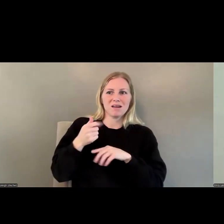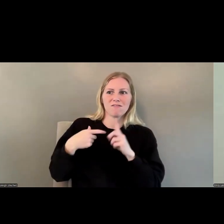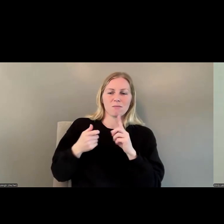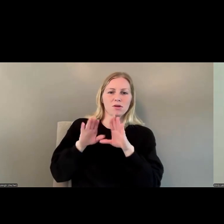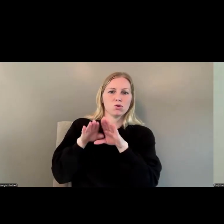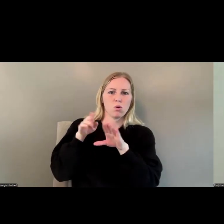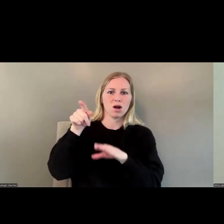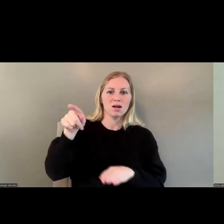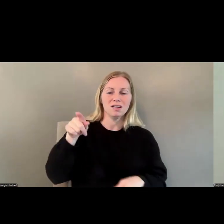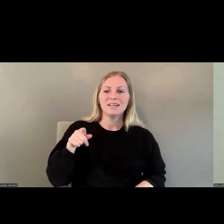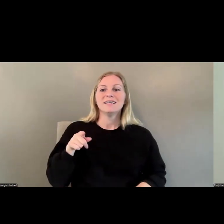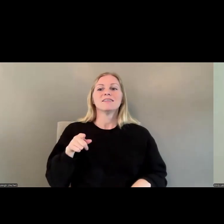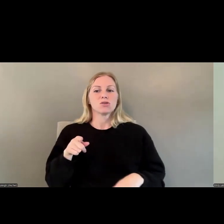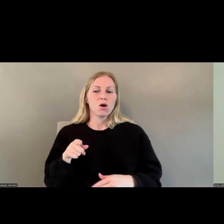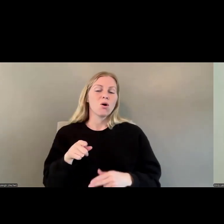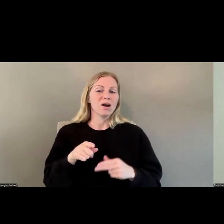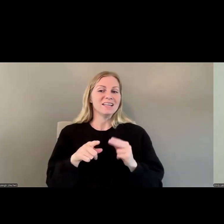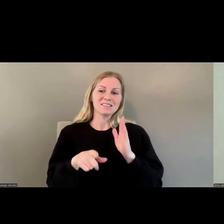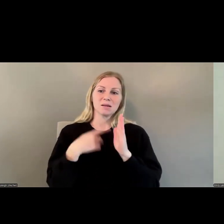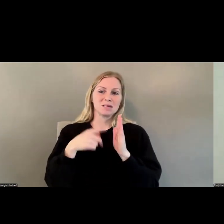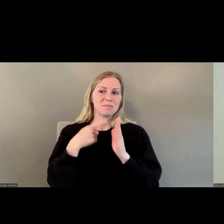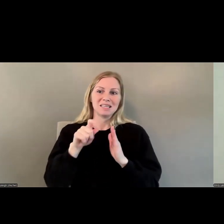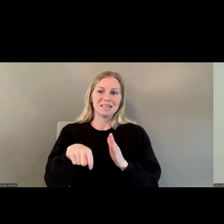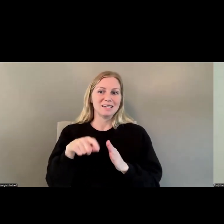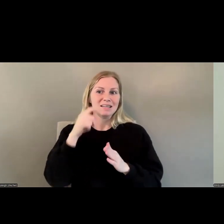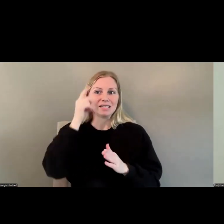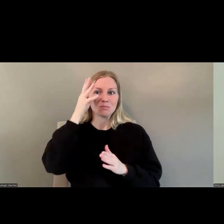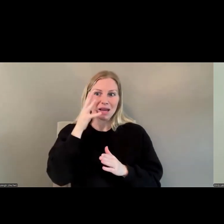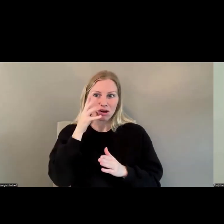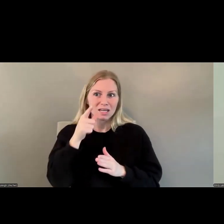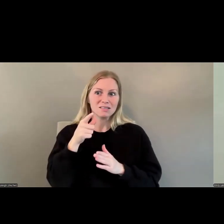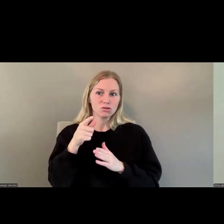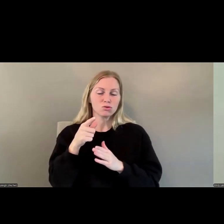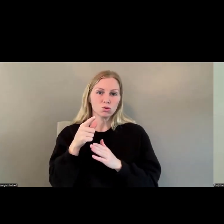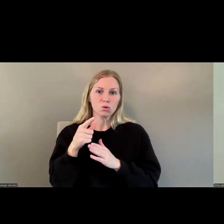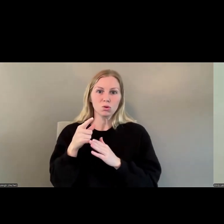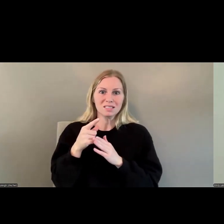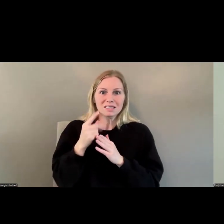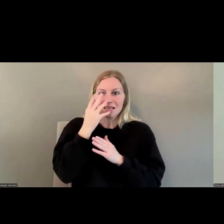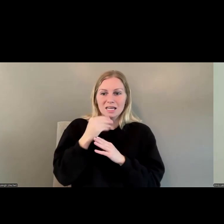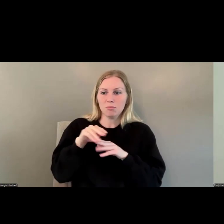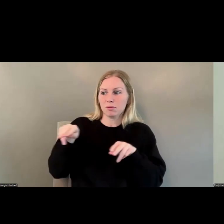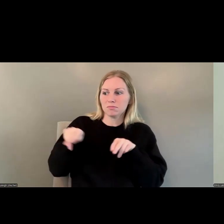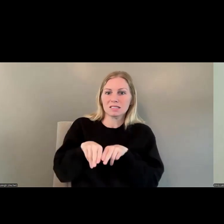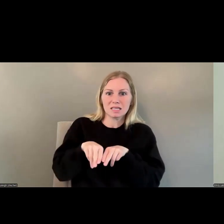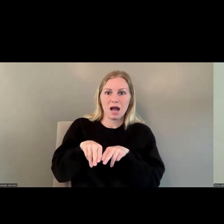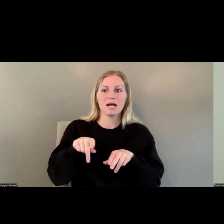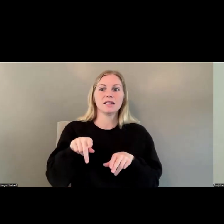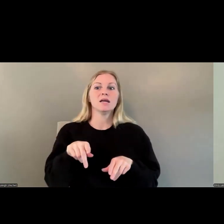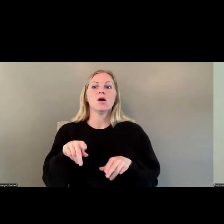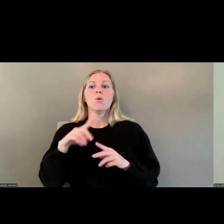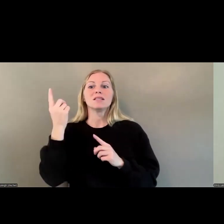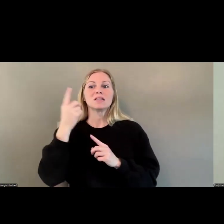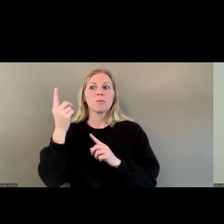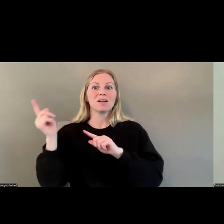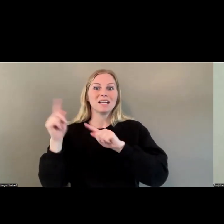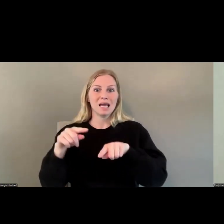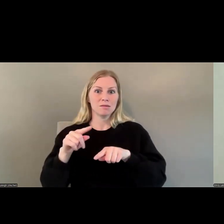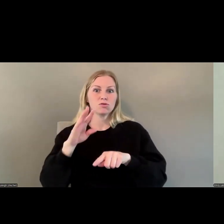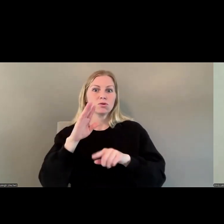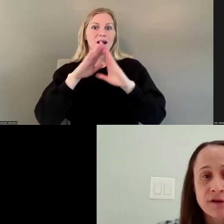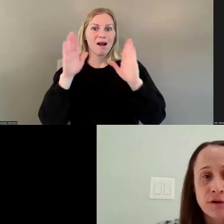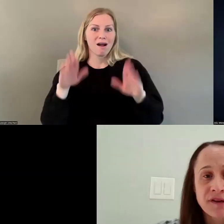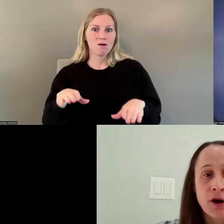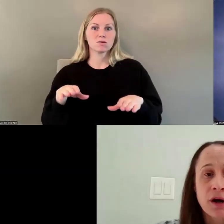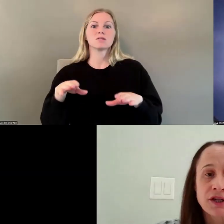his parents to sleep beside him. And when someone came to the home, he would hide in his room or under furniture until they left. At